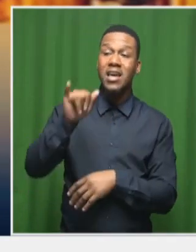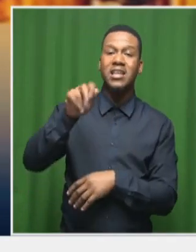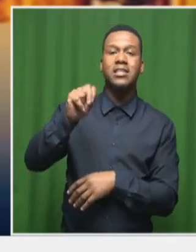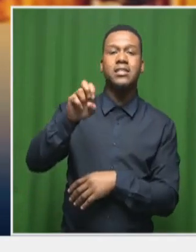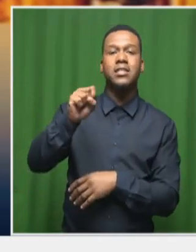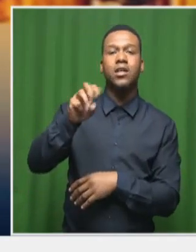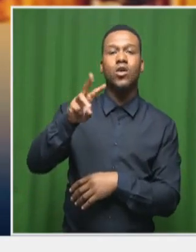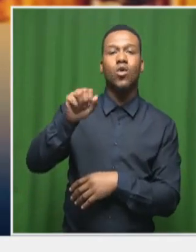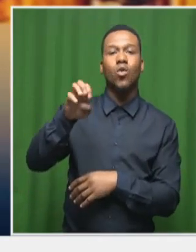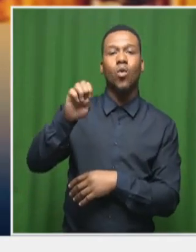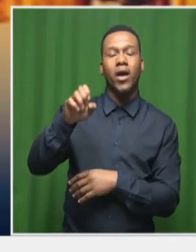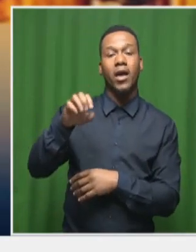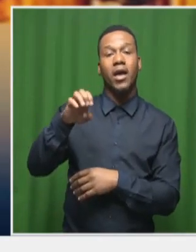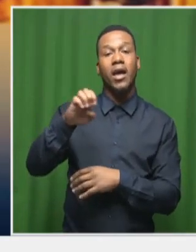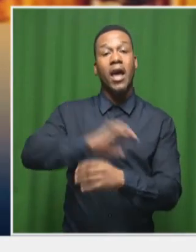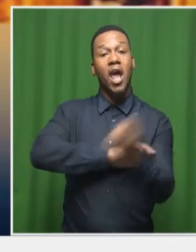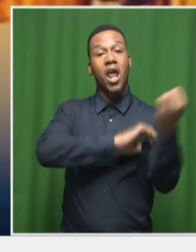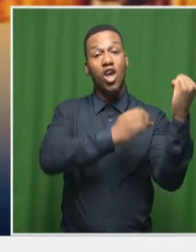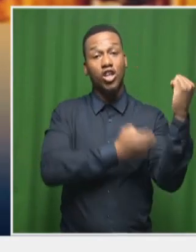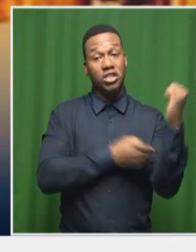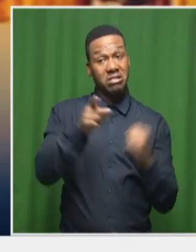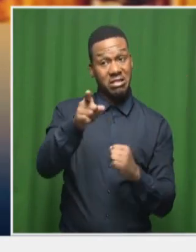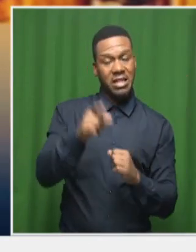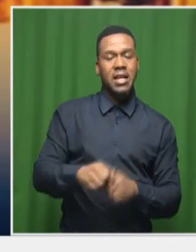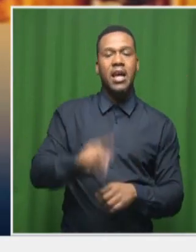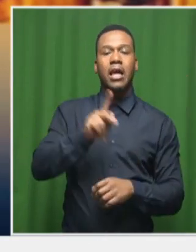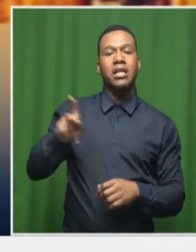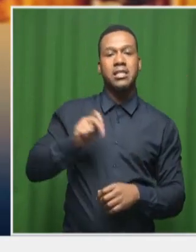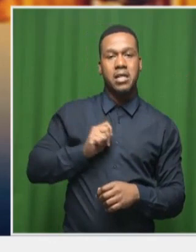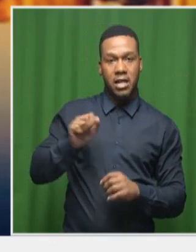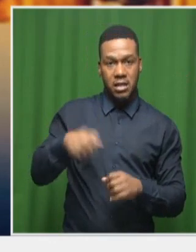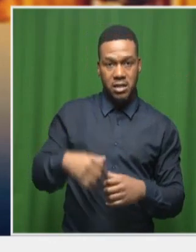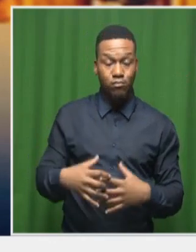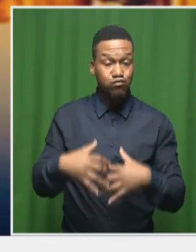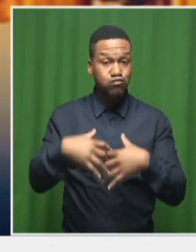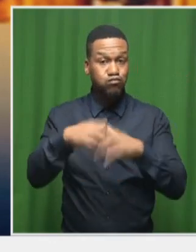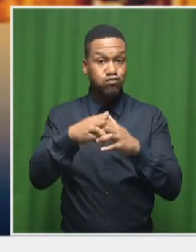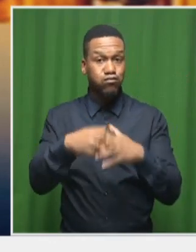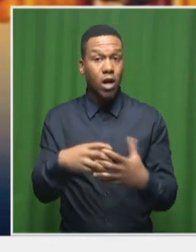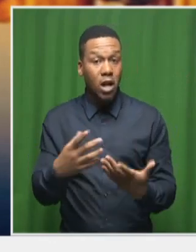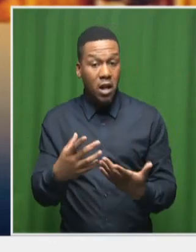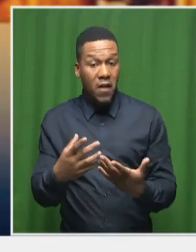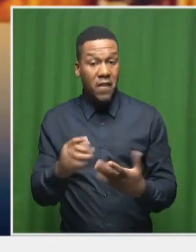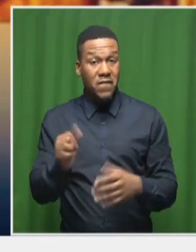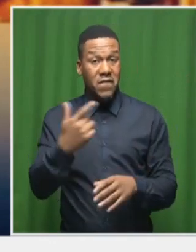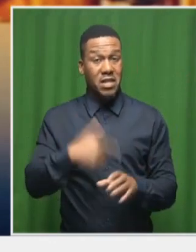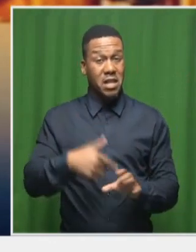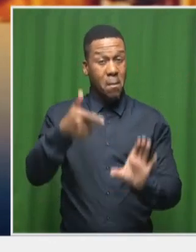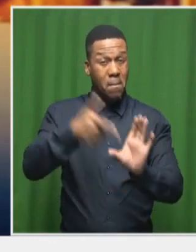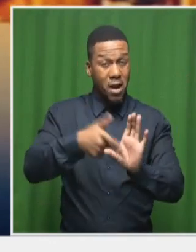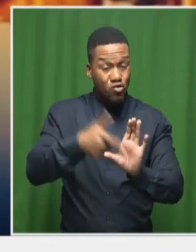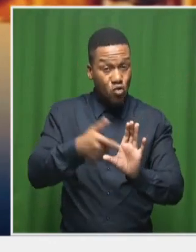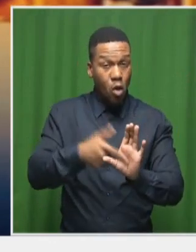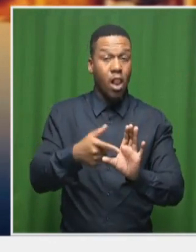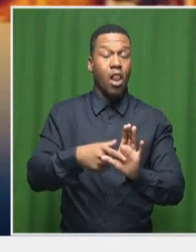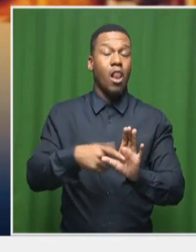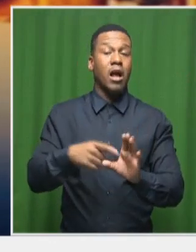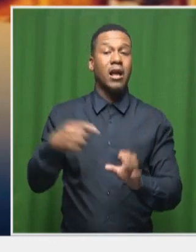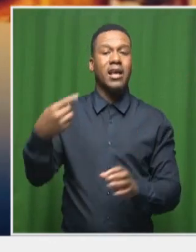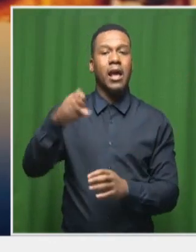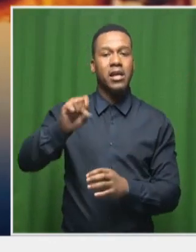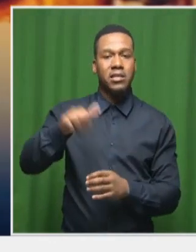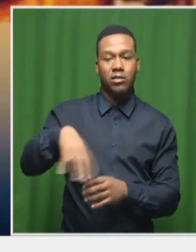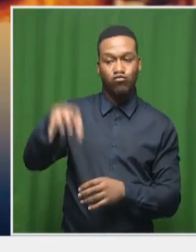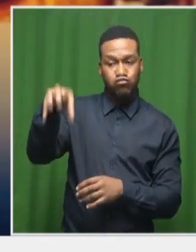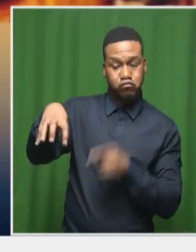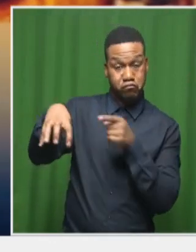in KwaZulu-Natal, which is establishing the first of its kind liquefied petroleum gas fuel station in South